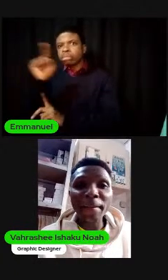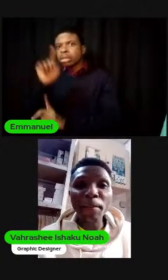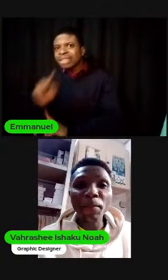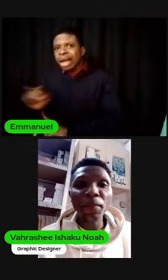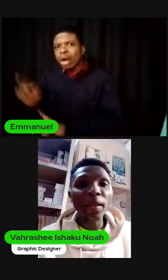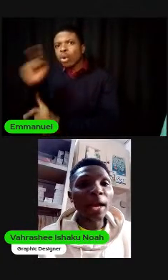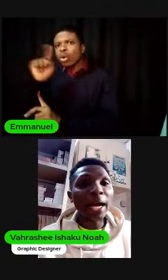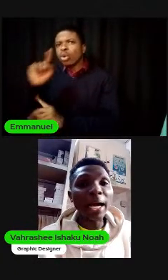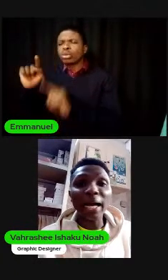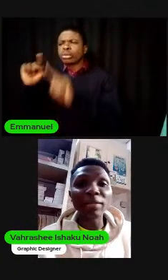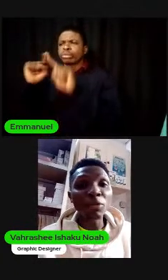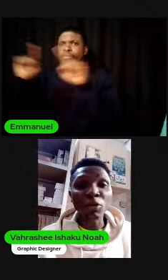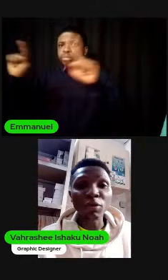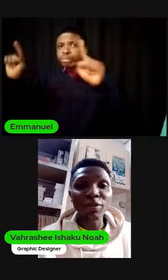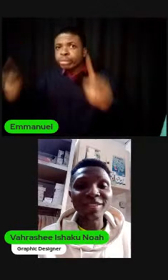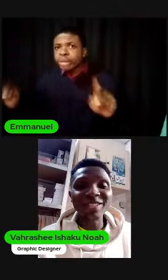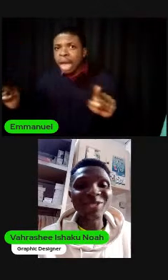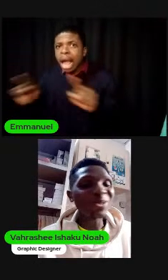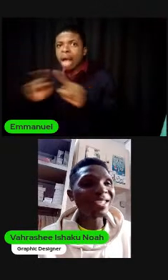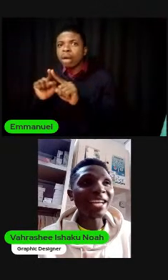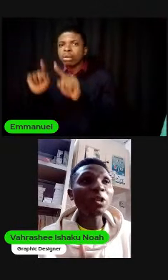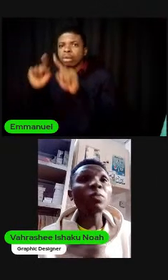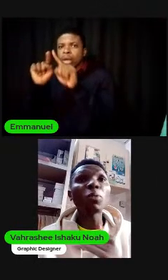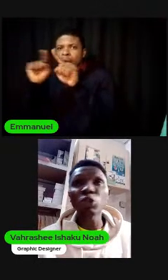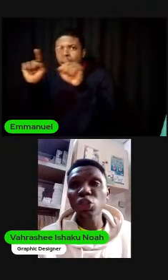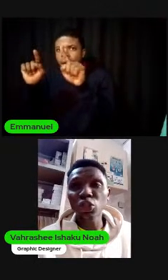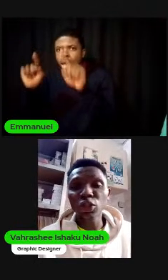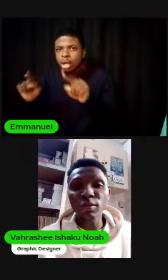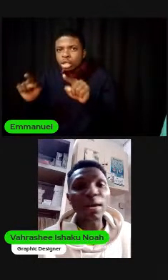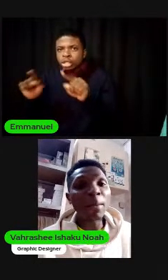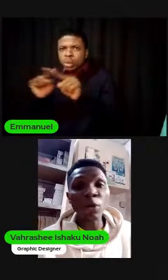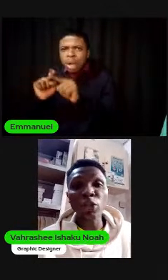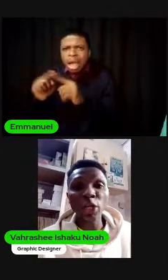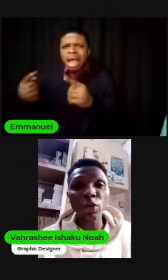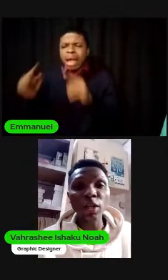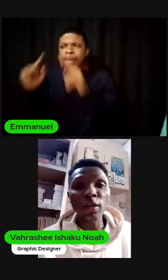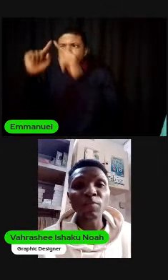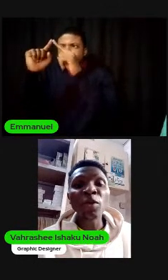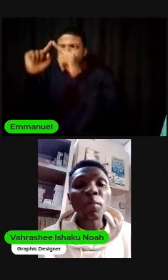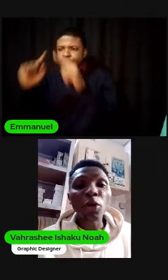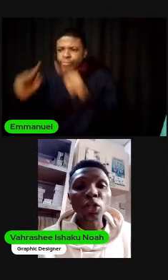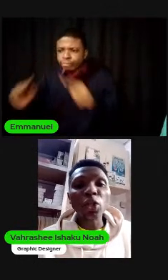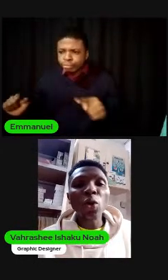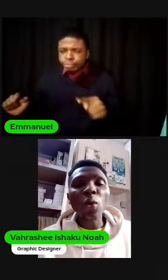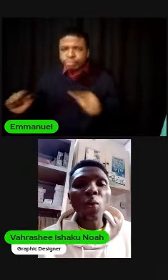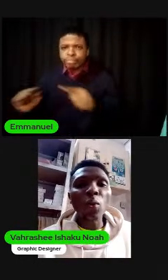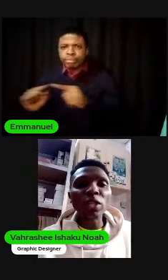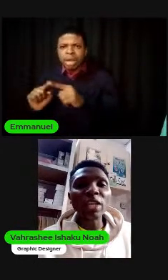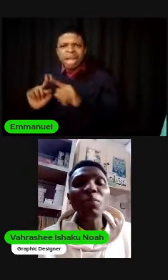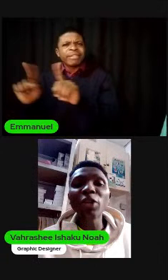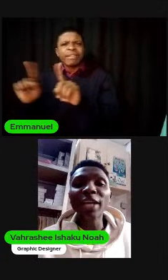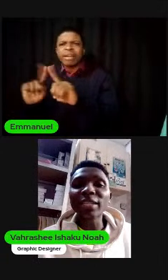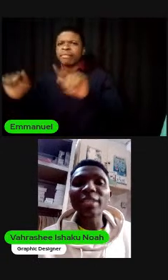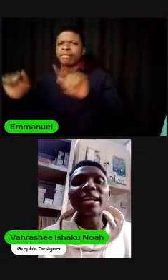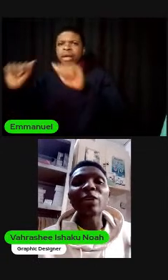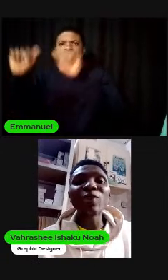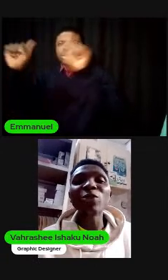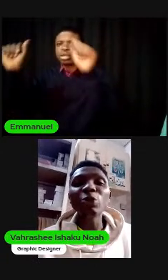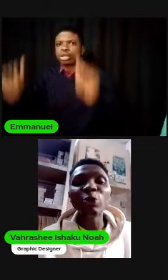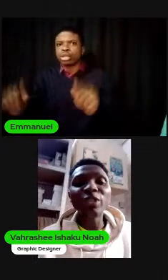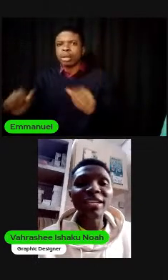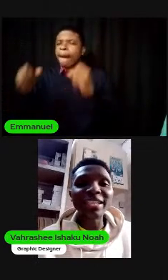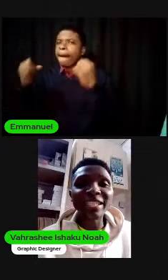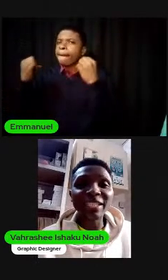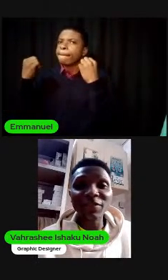square, and more. So they are just much. They are much actually. But the importance is that when